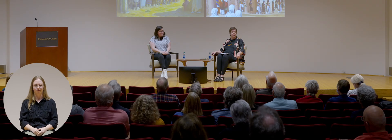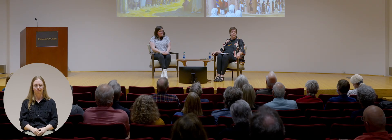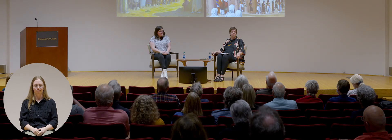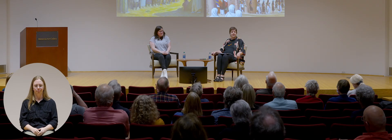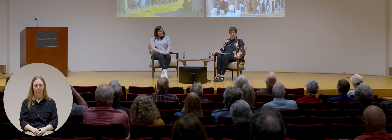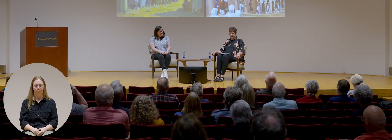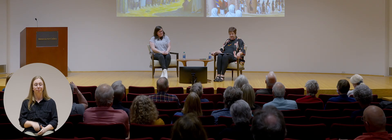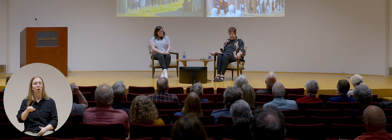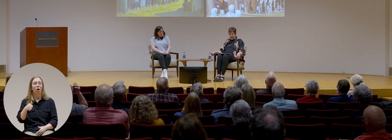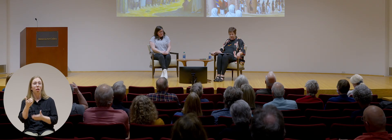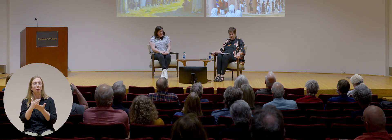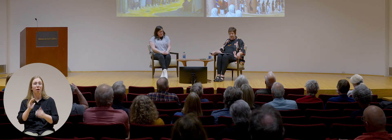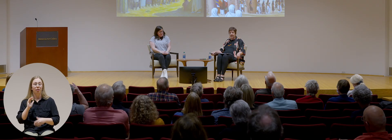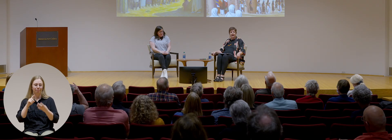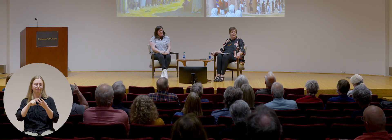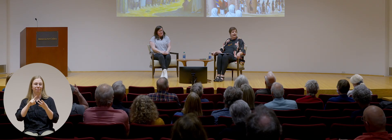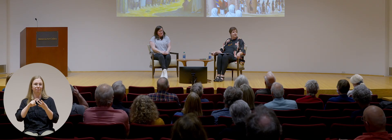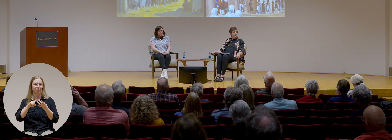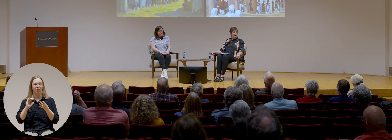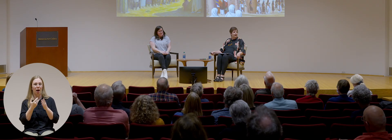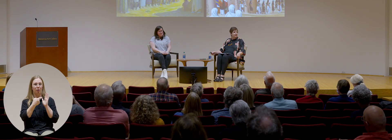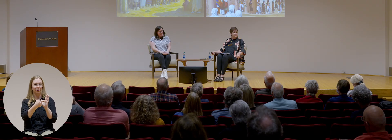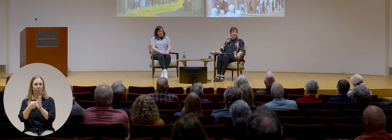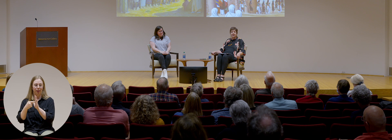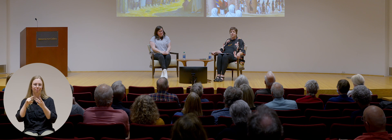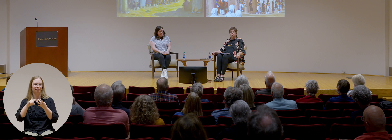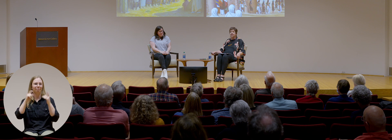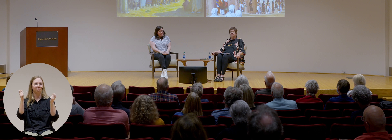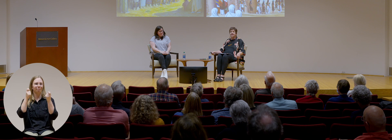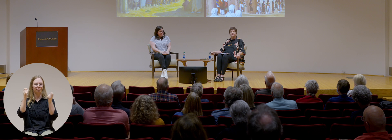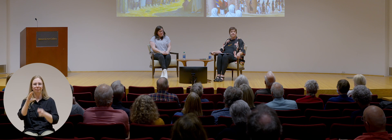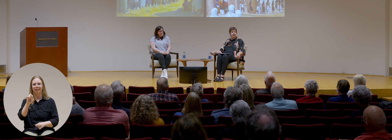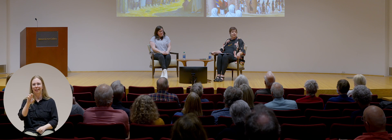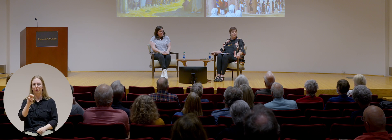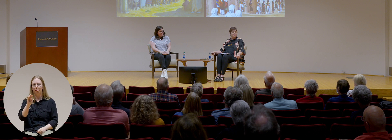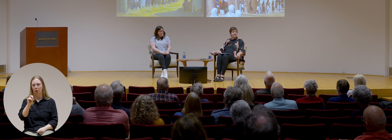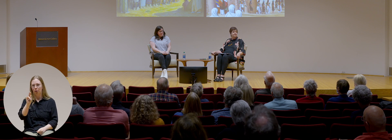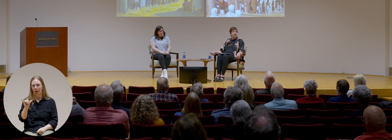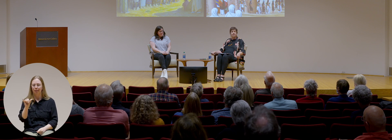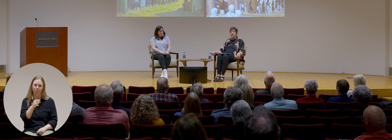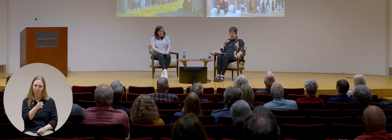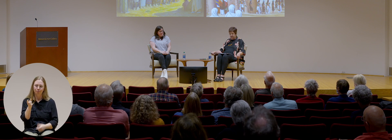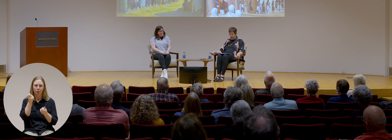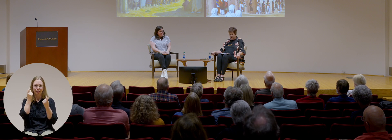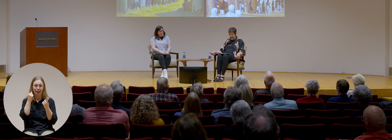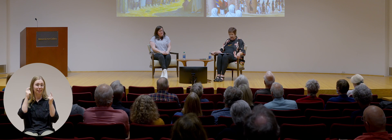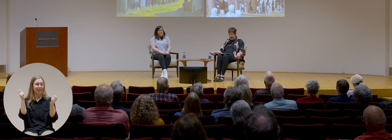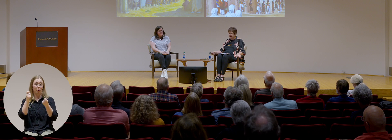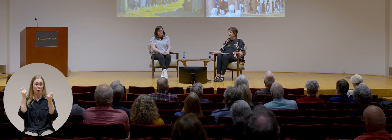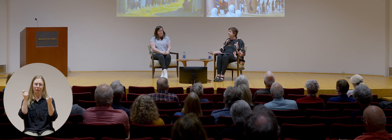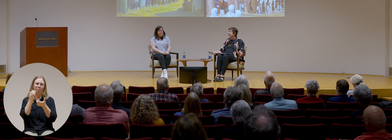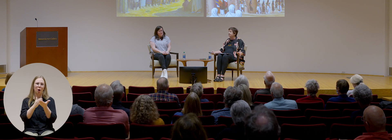Another section of the exhibit is ceremony. As you all understand, I'm sure, the need for ceremony is part of what makes us